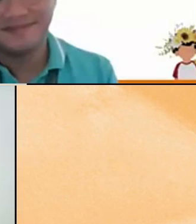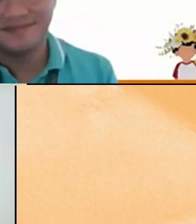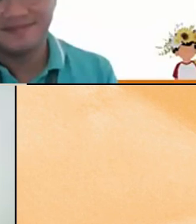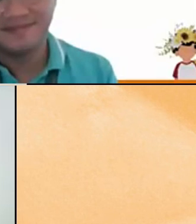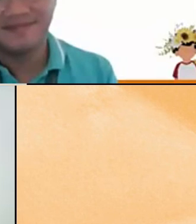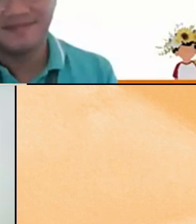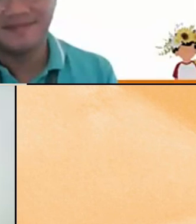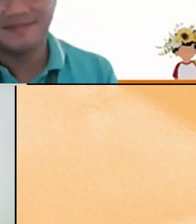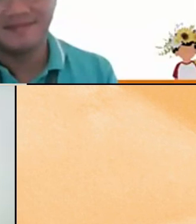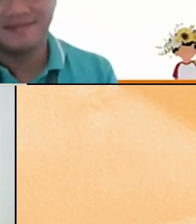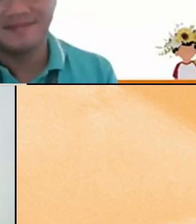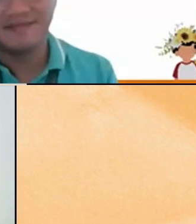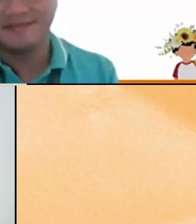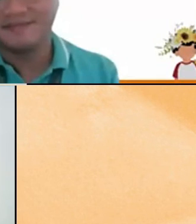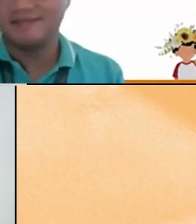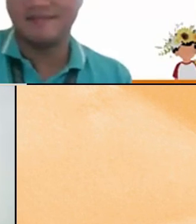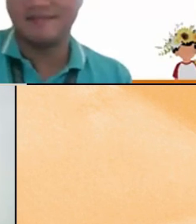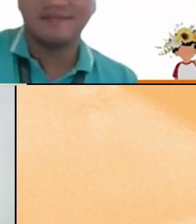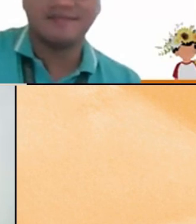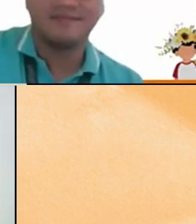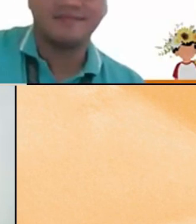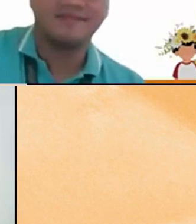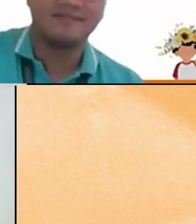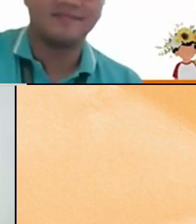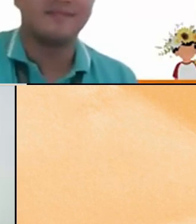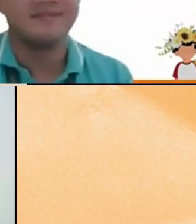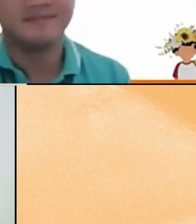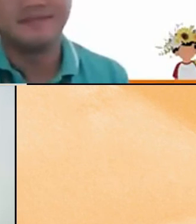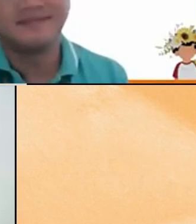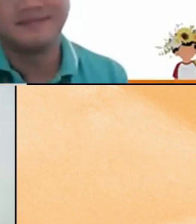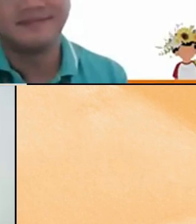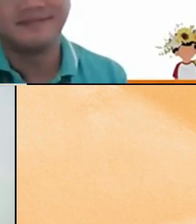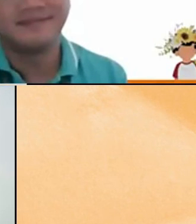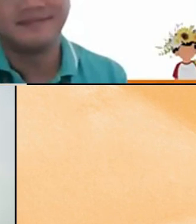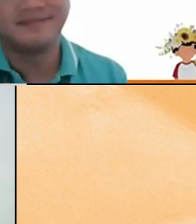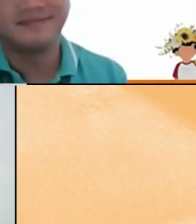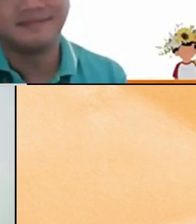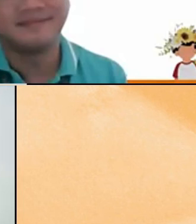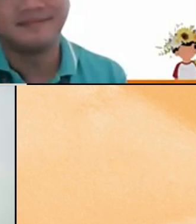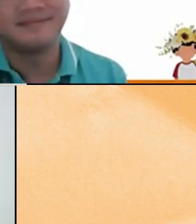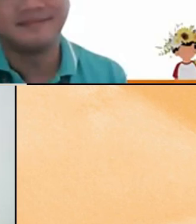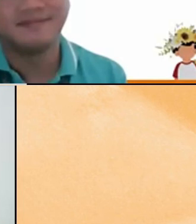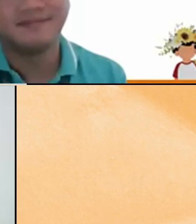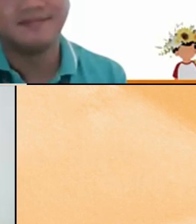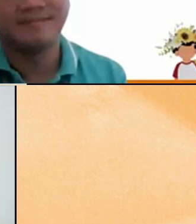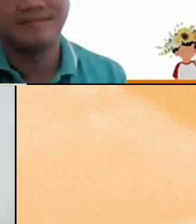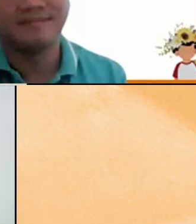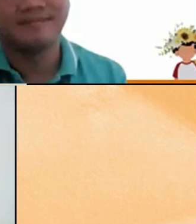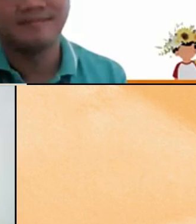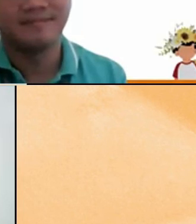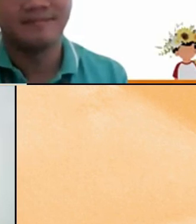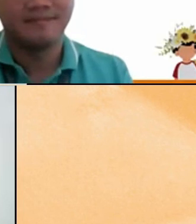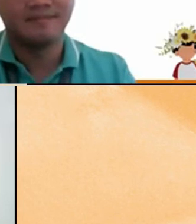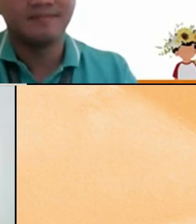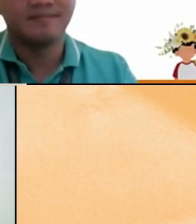A lot has to do with how you say it, no? And when you say something, it has to be explained. And pinaka-basic